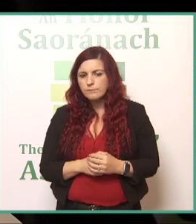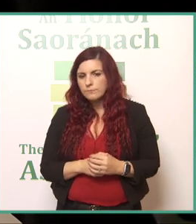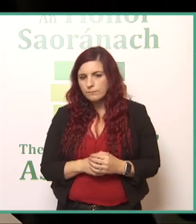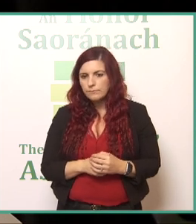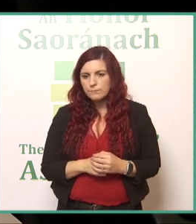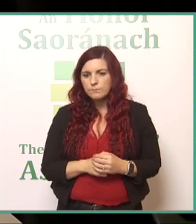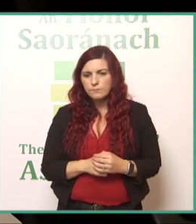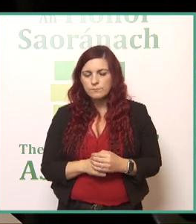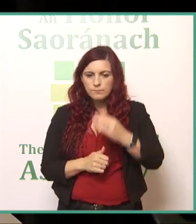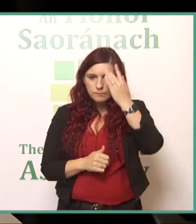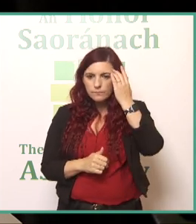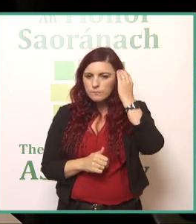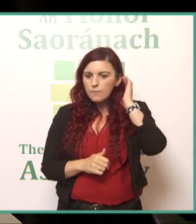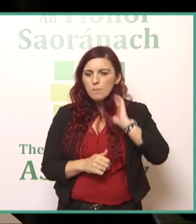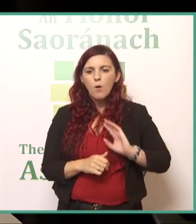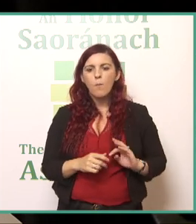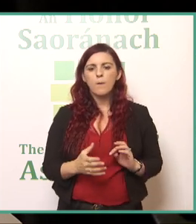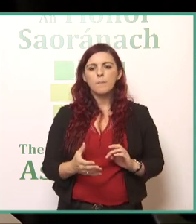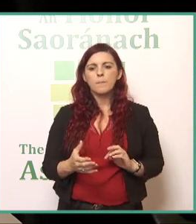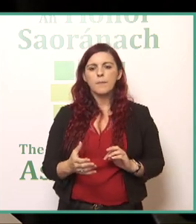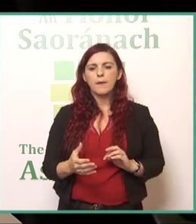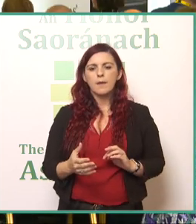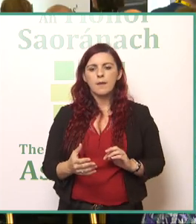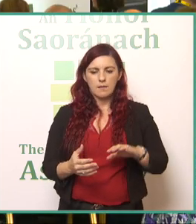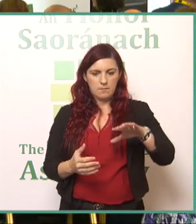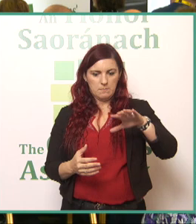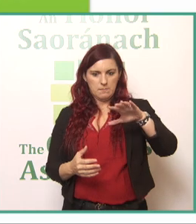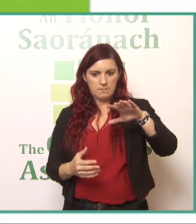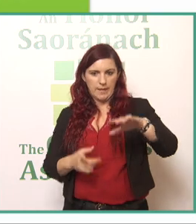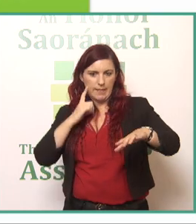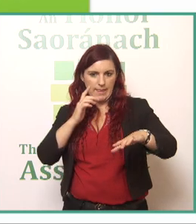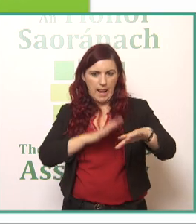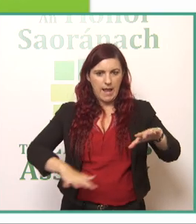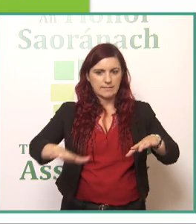I suppose when you put the peat in the peat land,